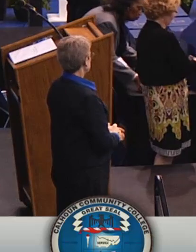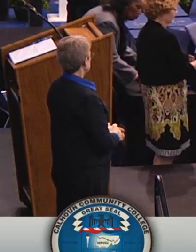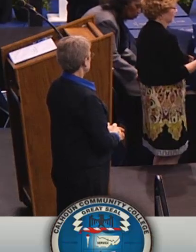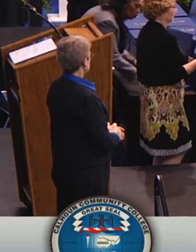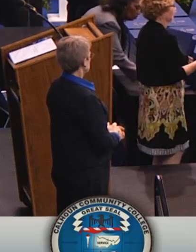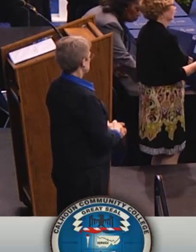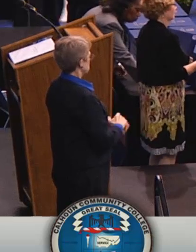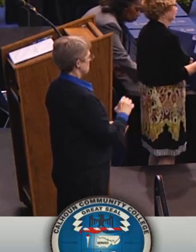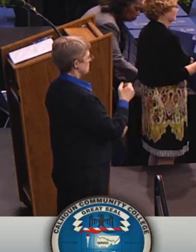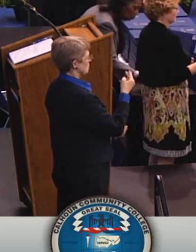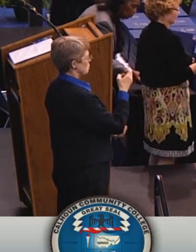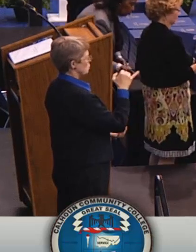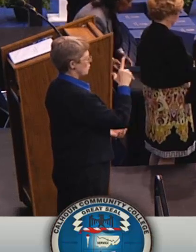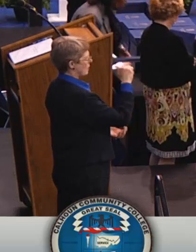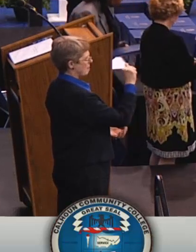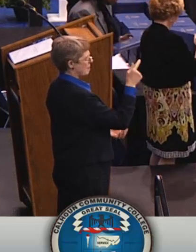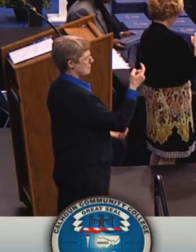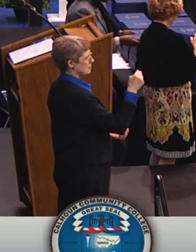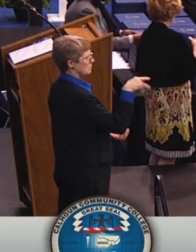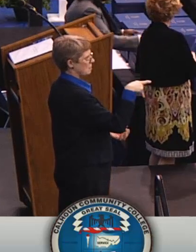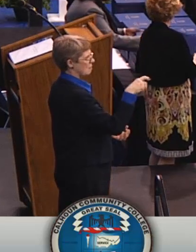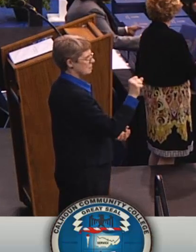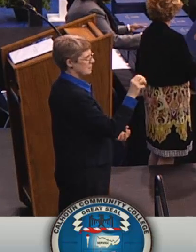Sheena Nicole Thompson, nursing.